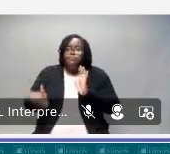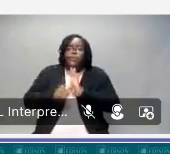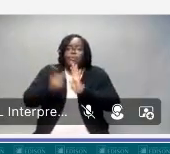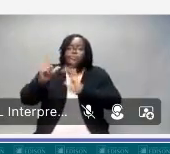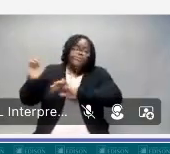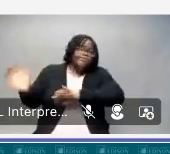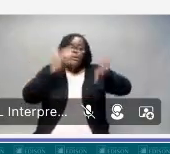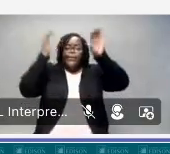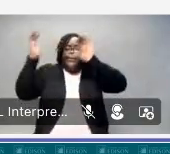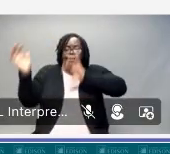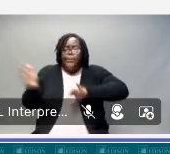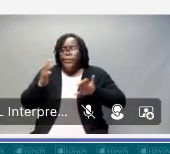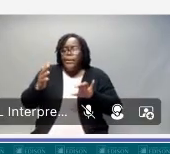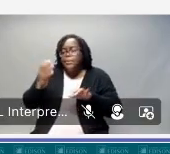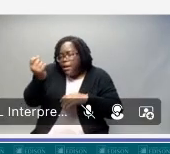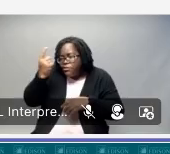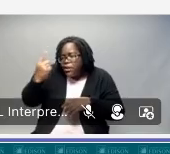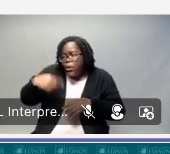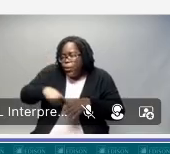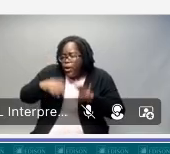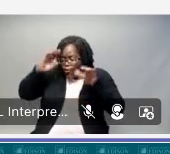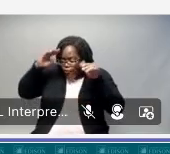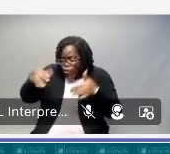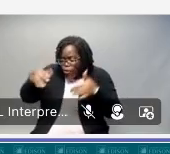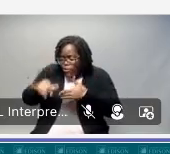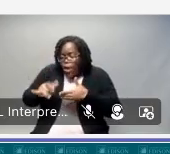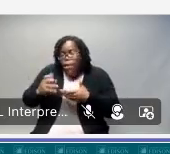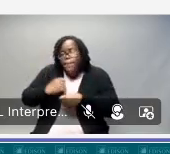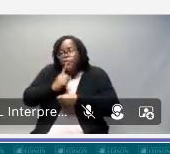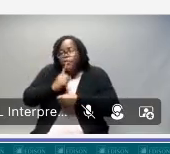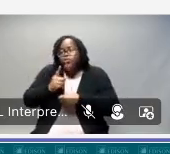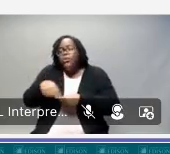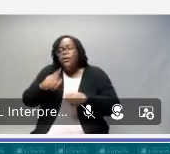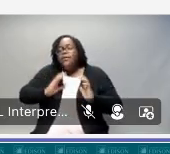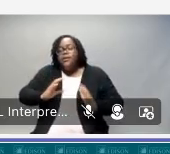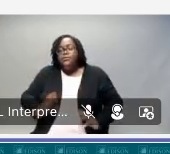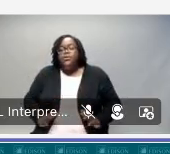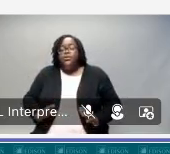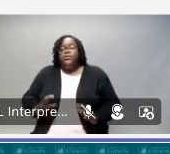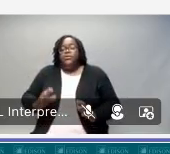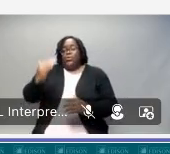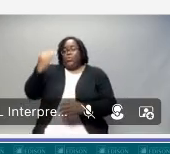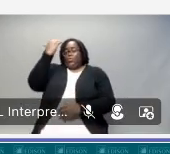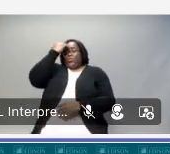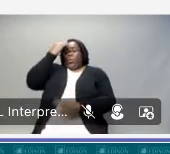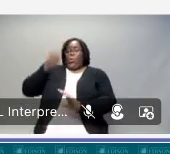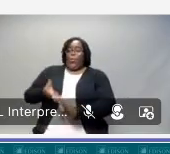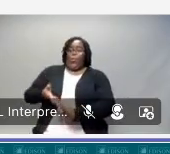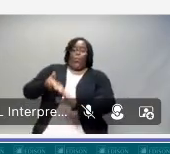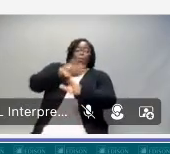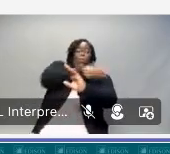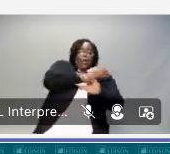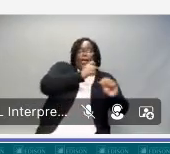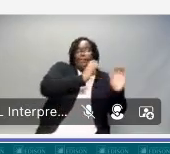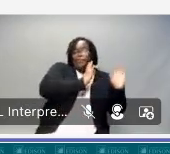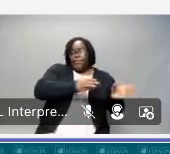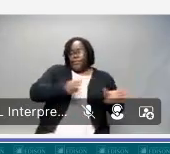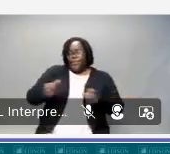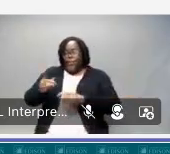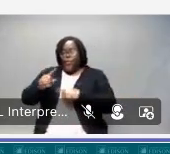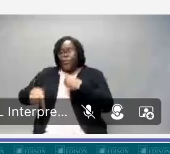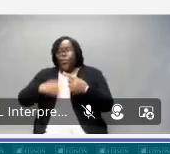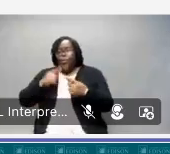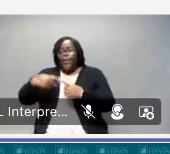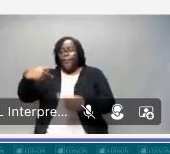this is an area of focus for us, because we do want to make sure that our customers are informed and can prepare when a